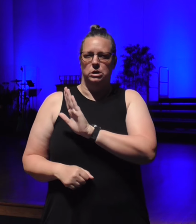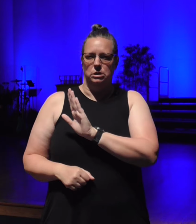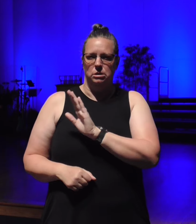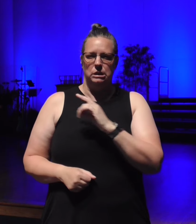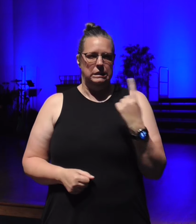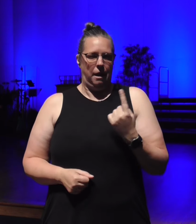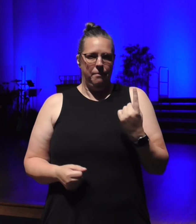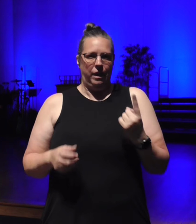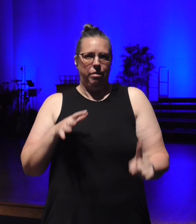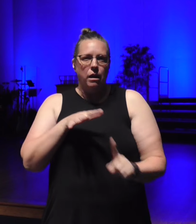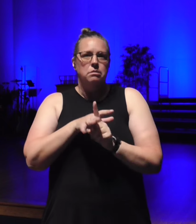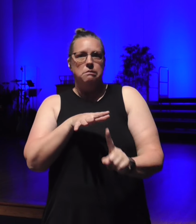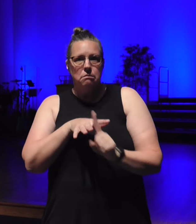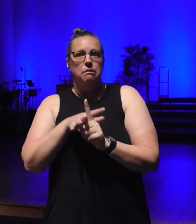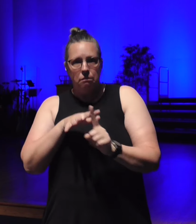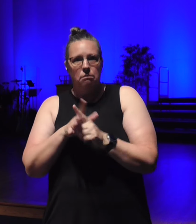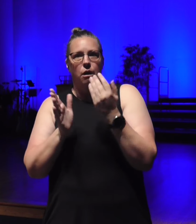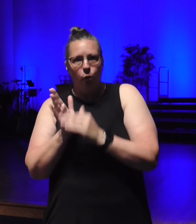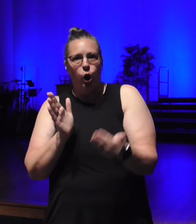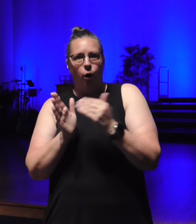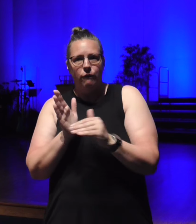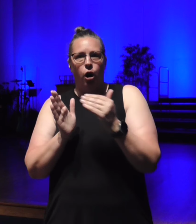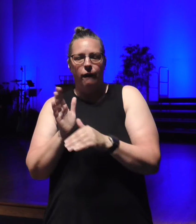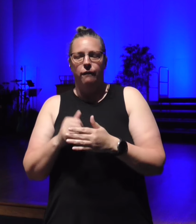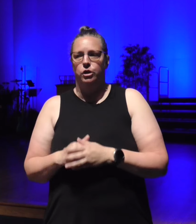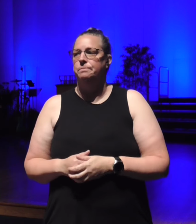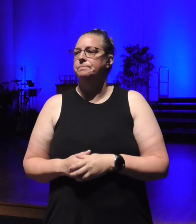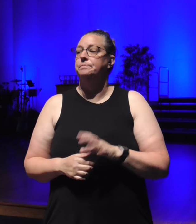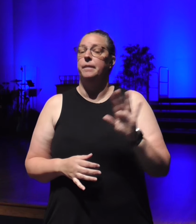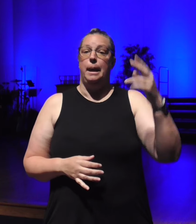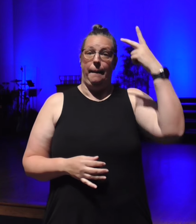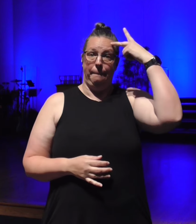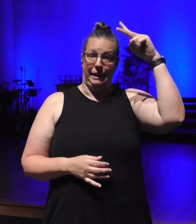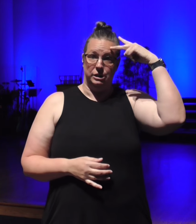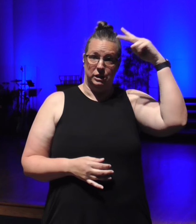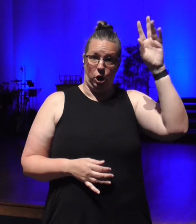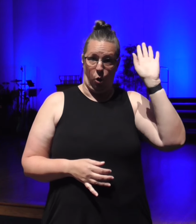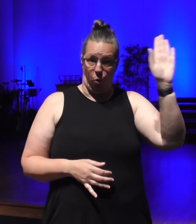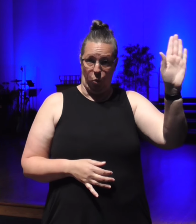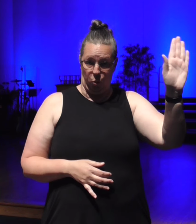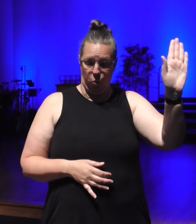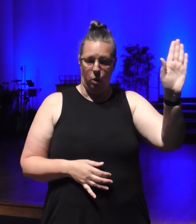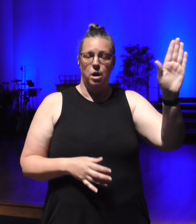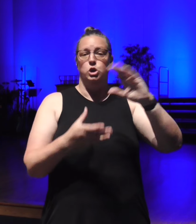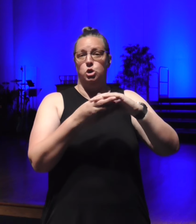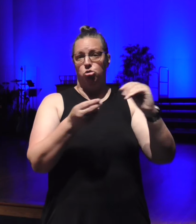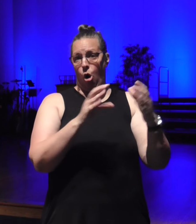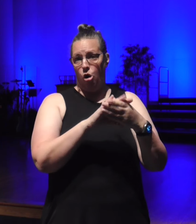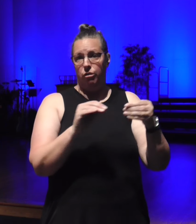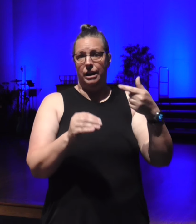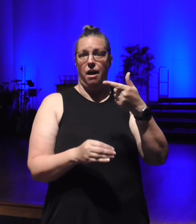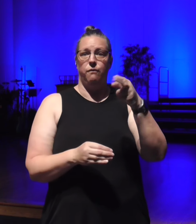similar way. You know, in Mexico, the story, the legend of Guadalupe is that she